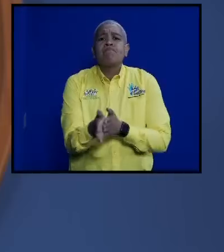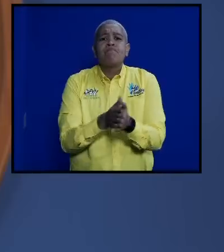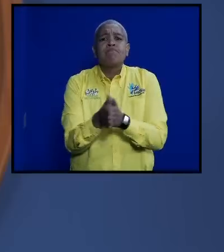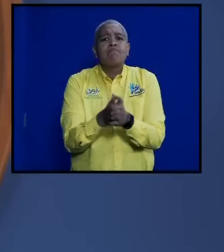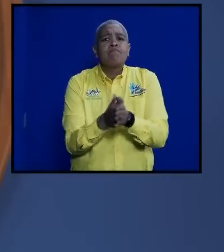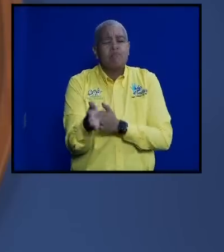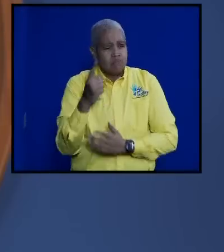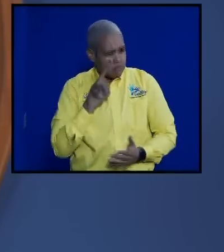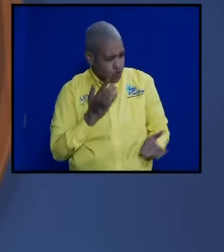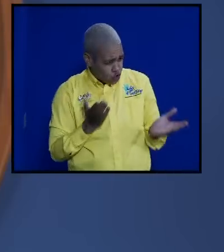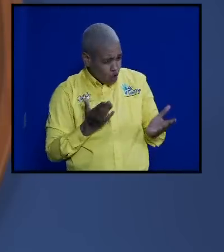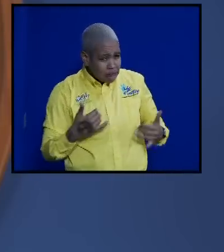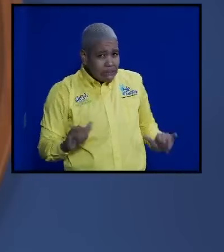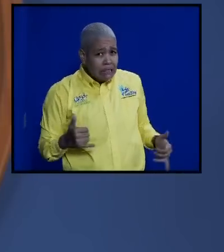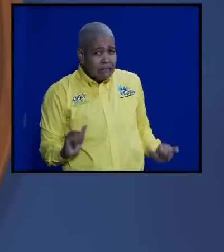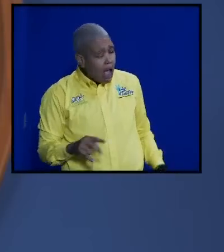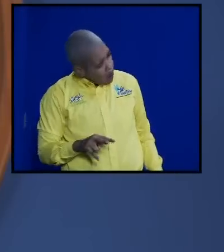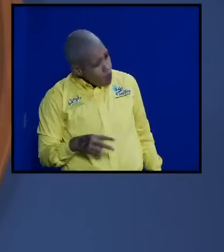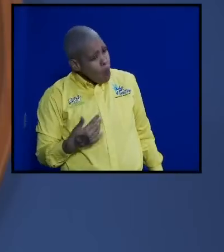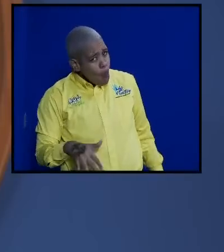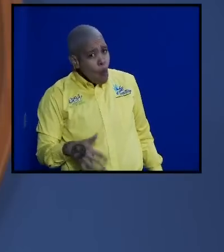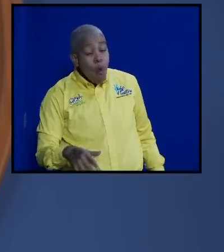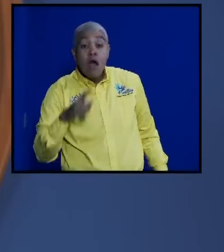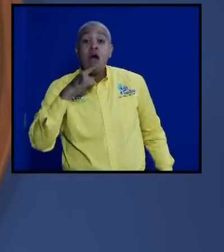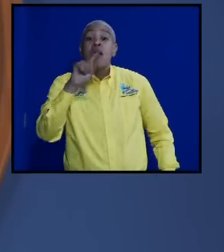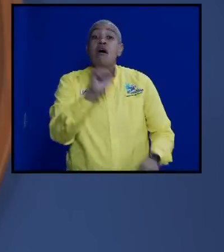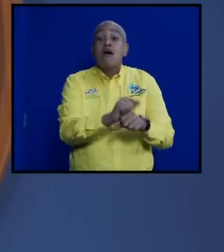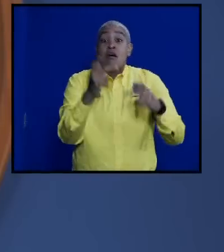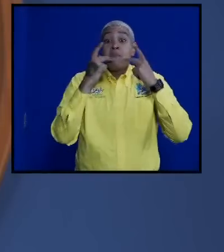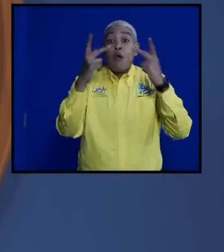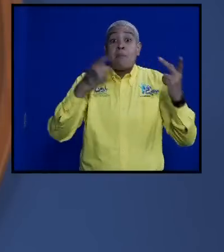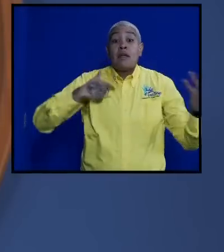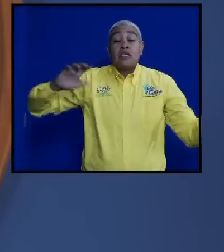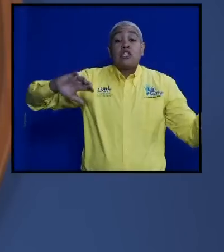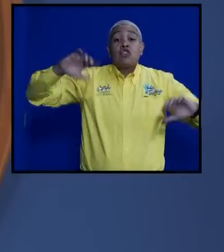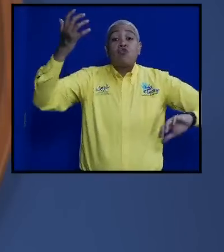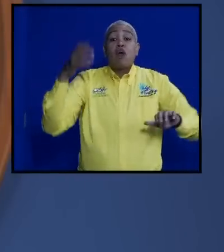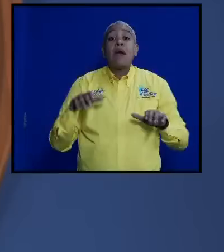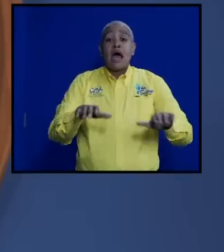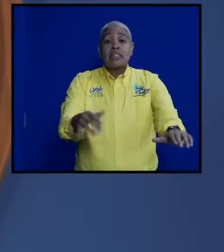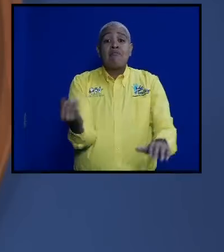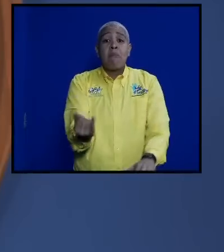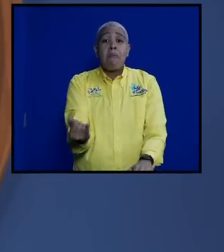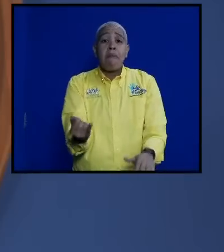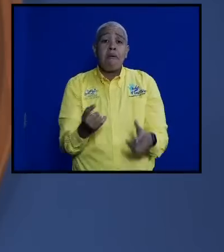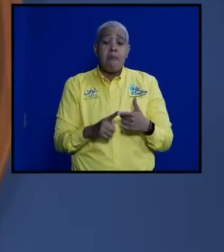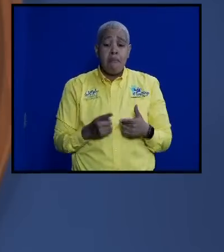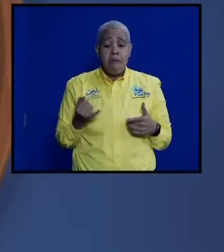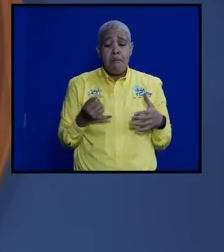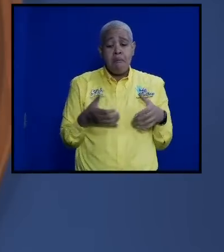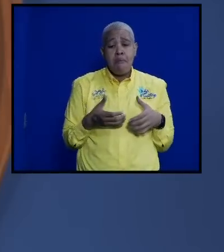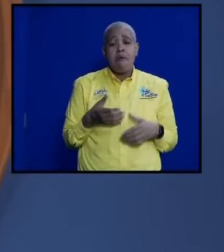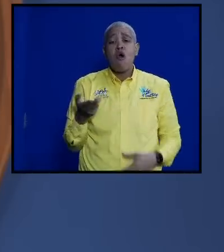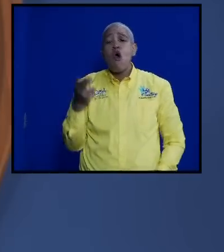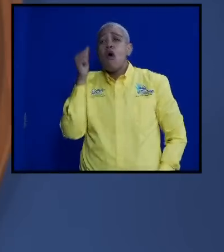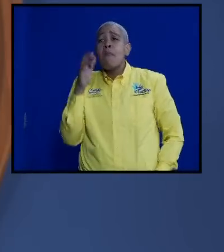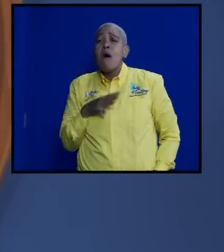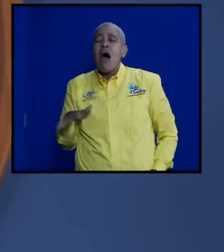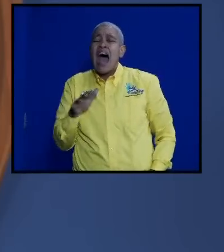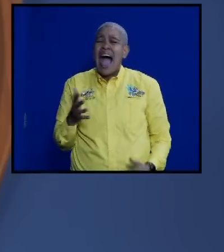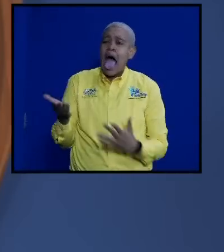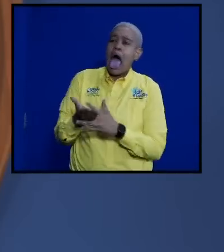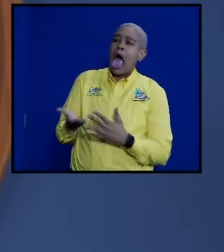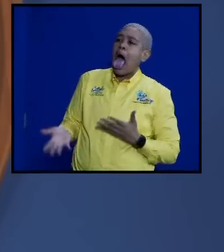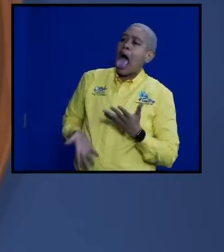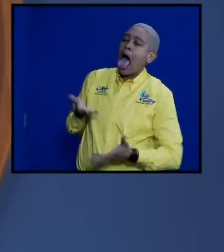evident. Let me reassure the public that as we disrupt the activities of criminals and gangsters, we will try to